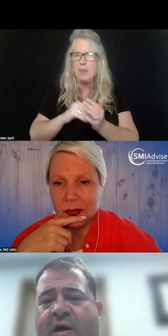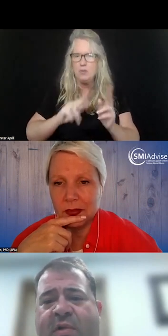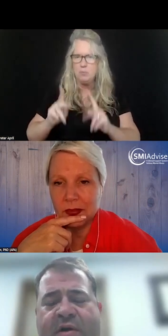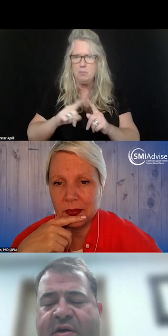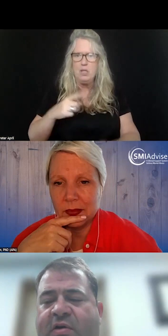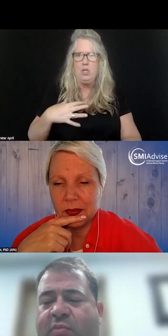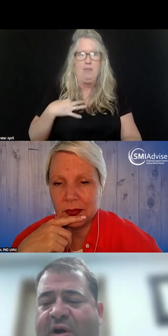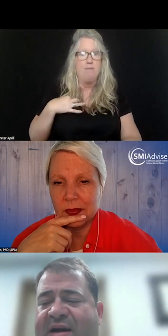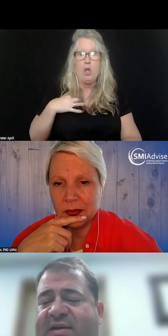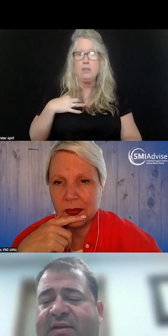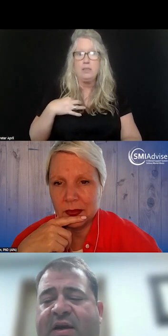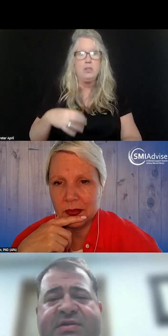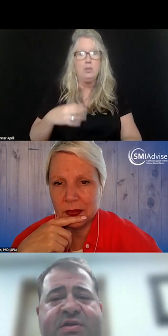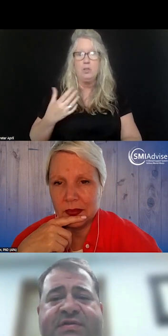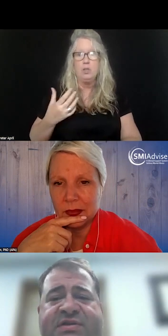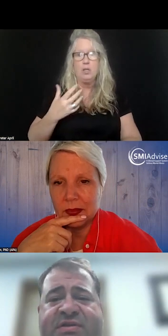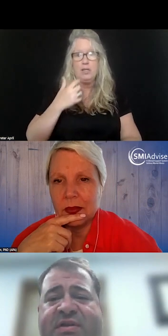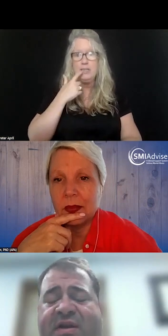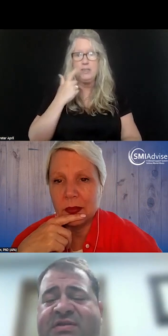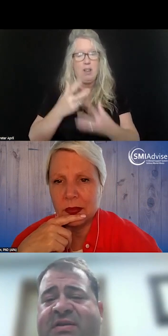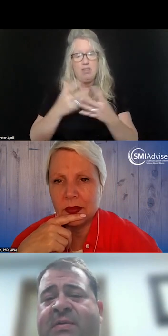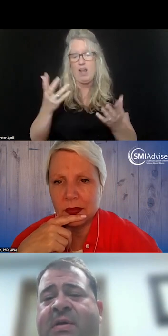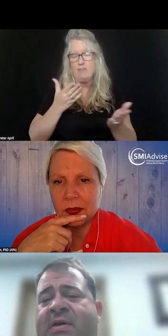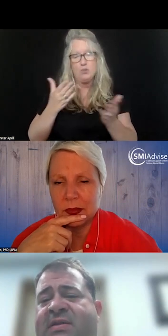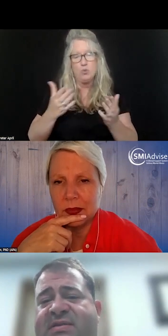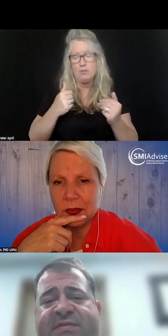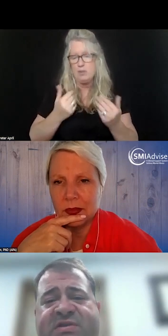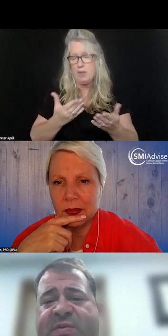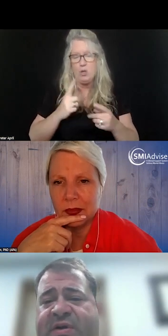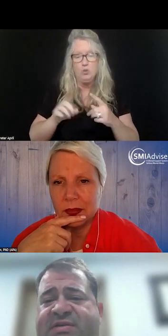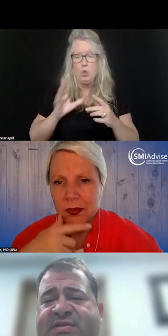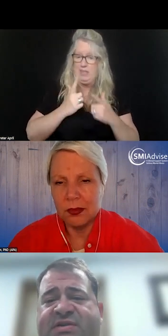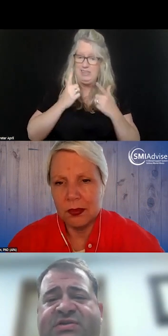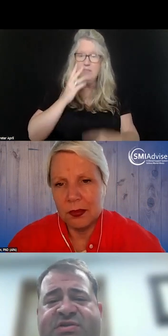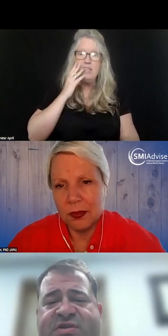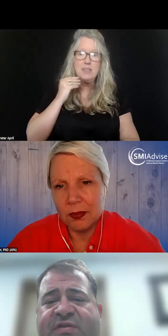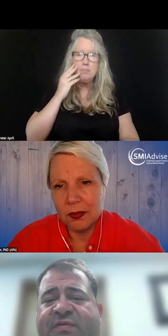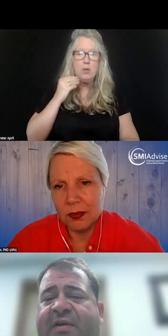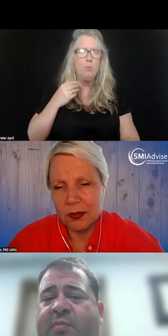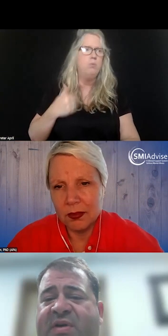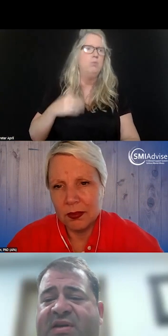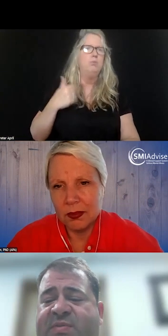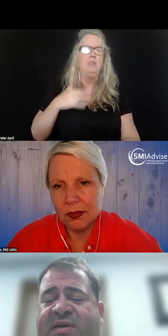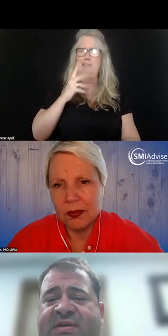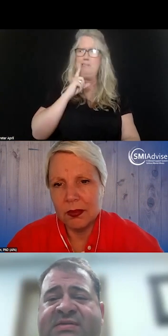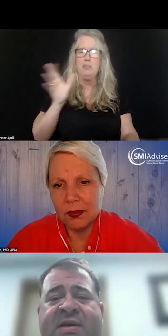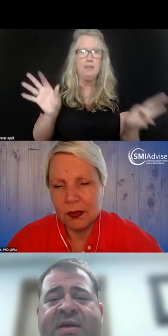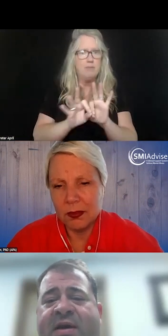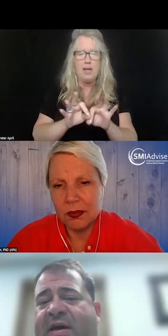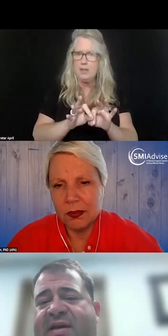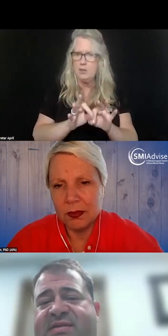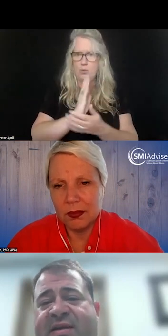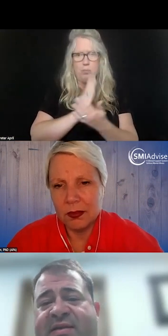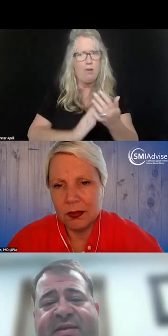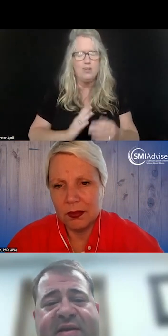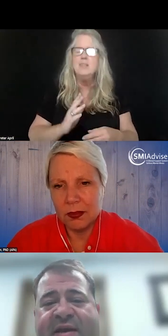Volunteers comprise a lot of the services that are there. So this lived experience is just such a vital piece, because